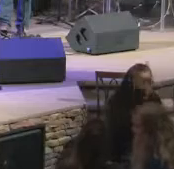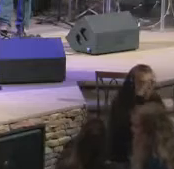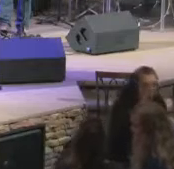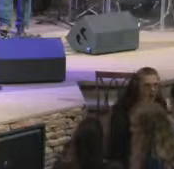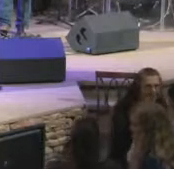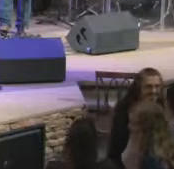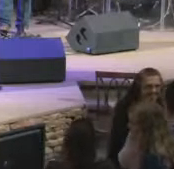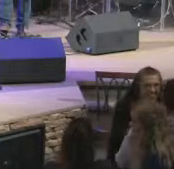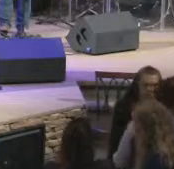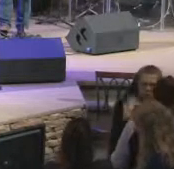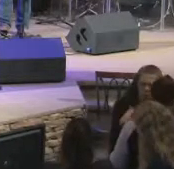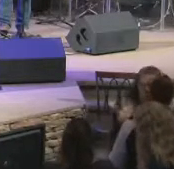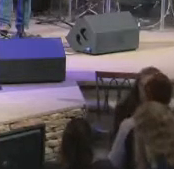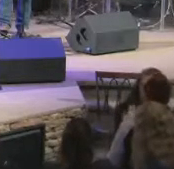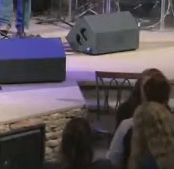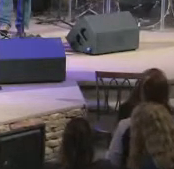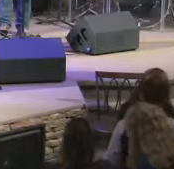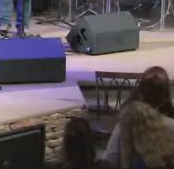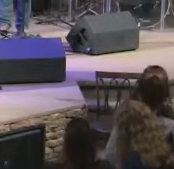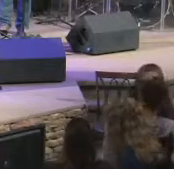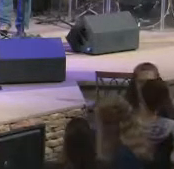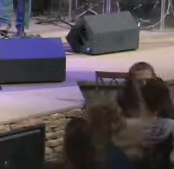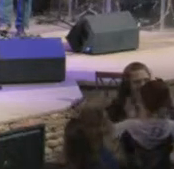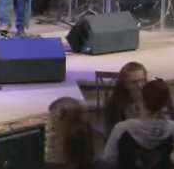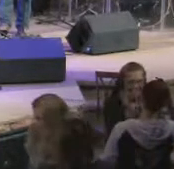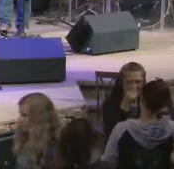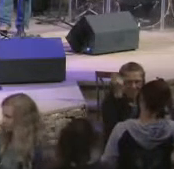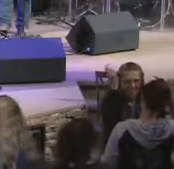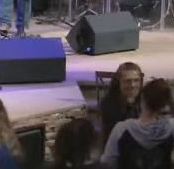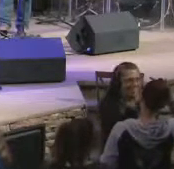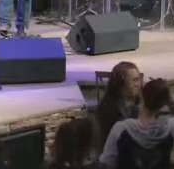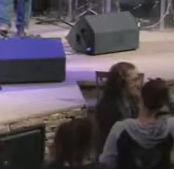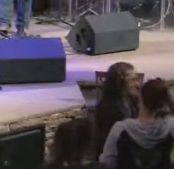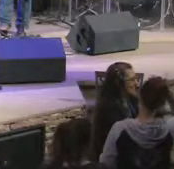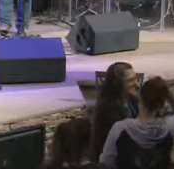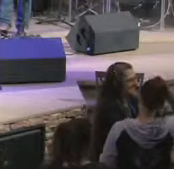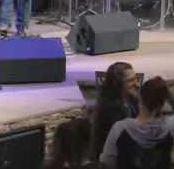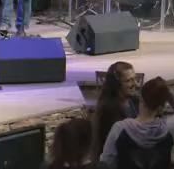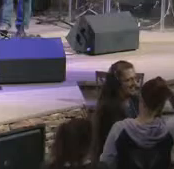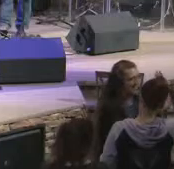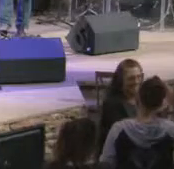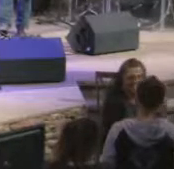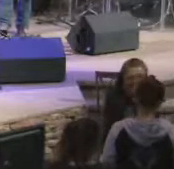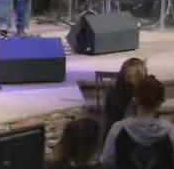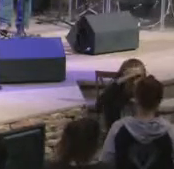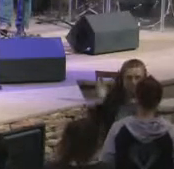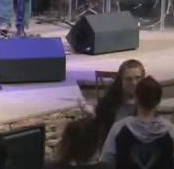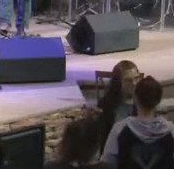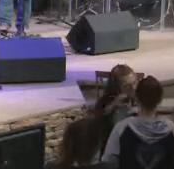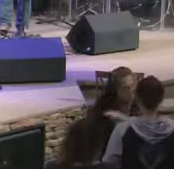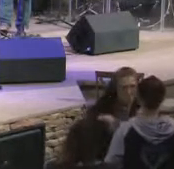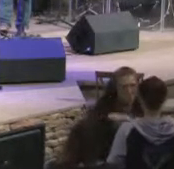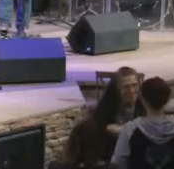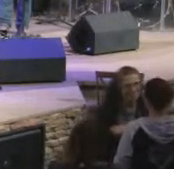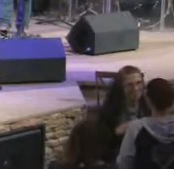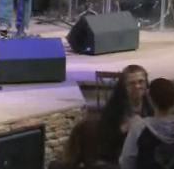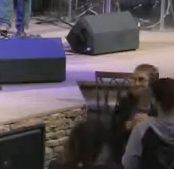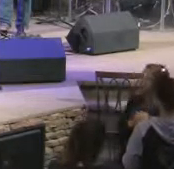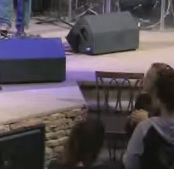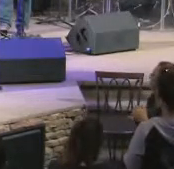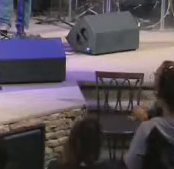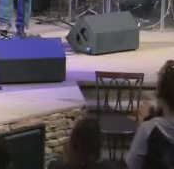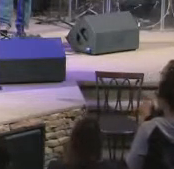in you, he began a good work today, and he's going to be faithful, faithful, faithful to